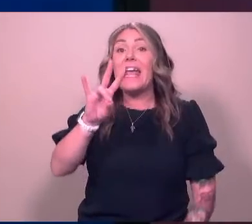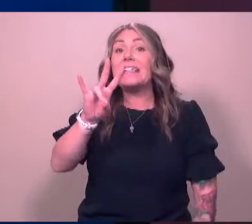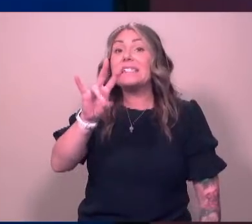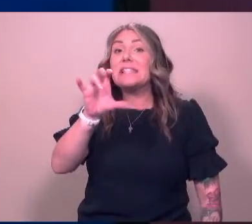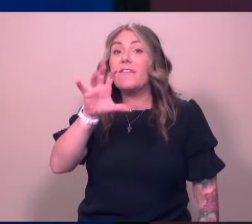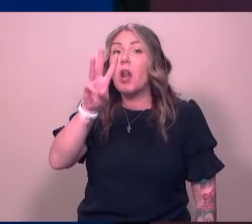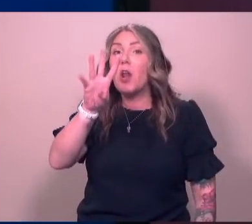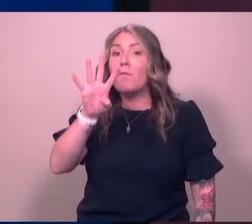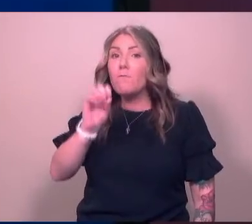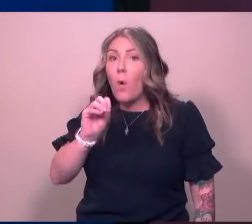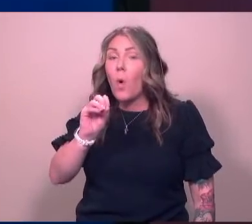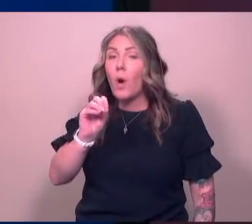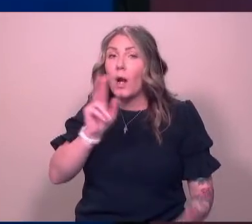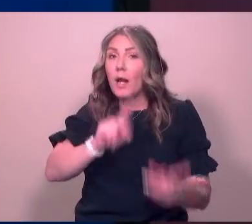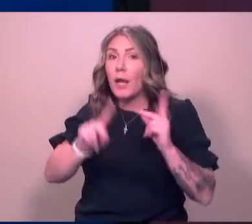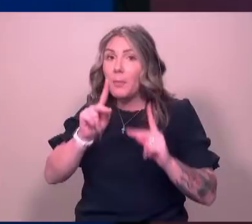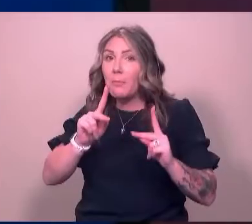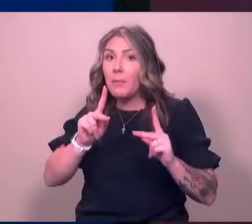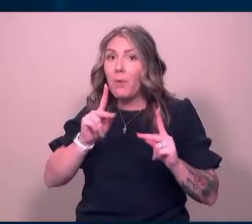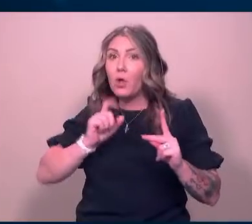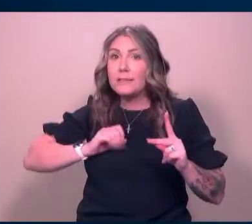people out. Kim McGow.